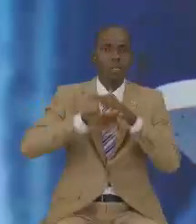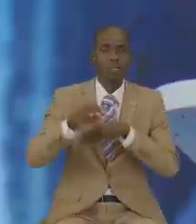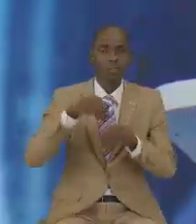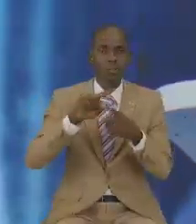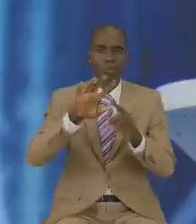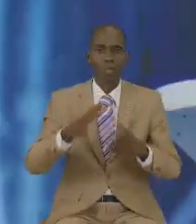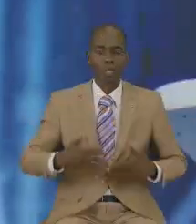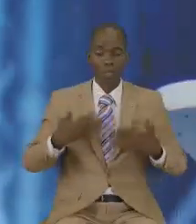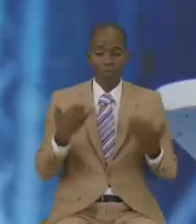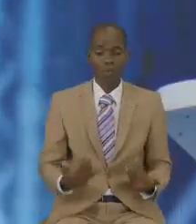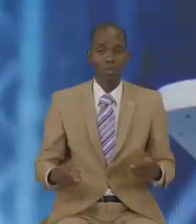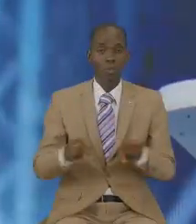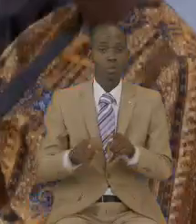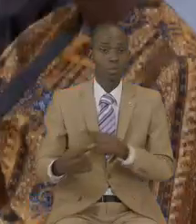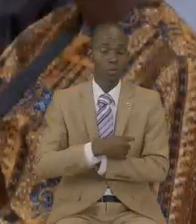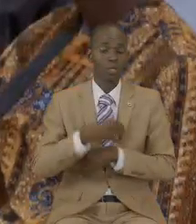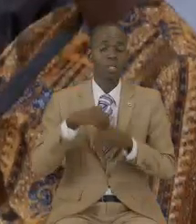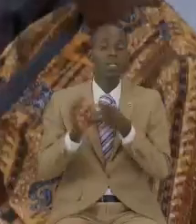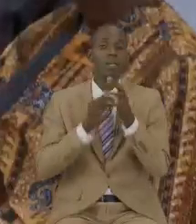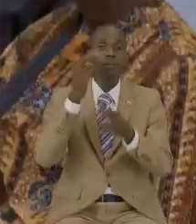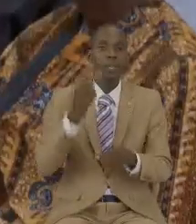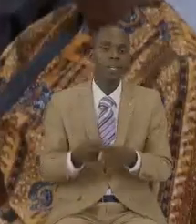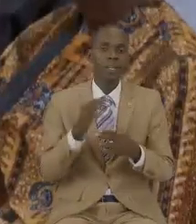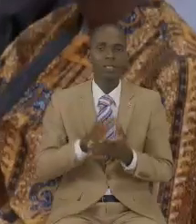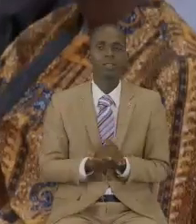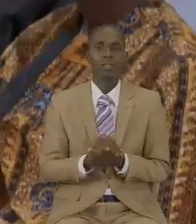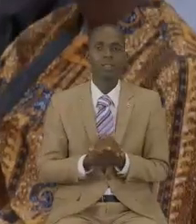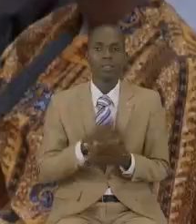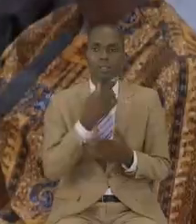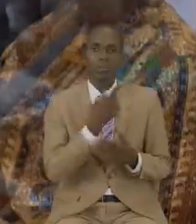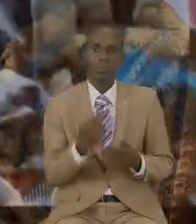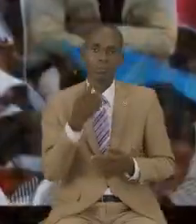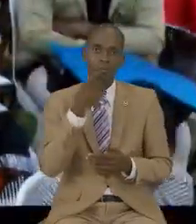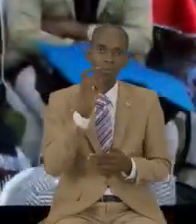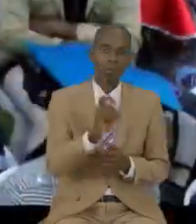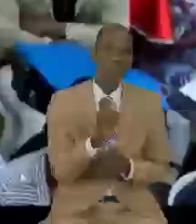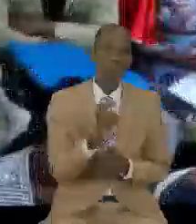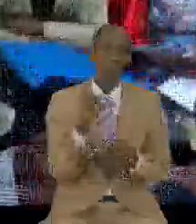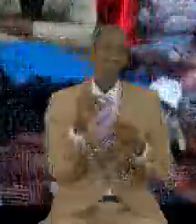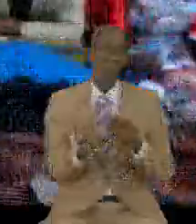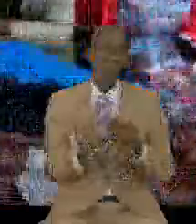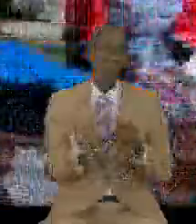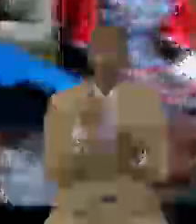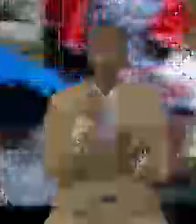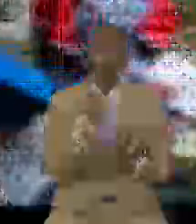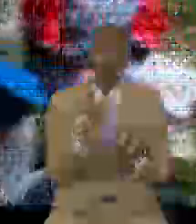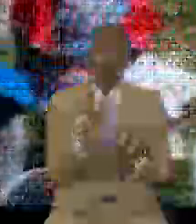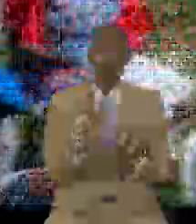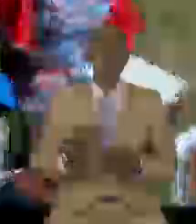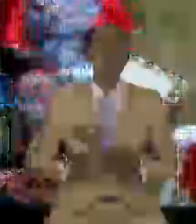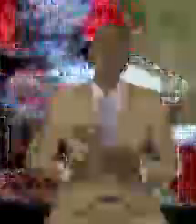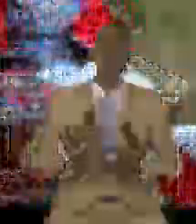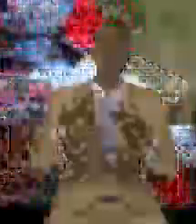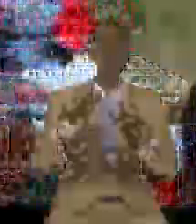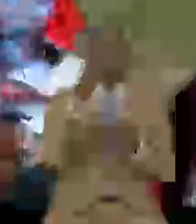even today in Jesus' name. The charge to be ignited for